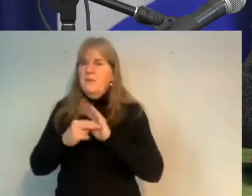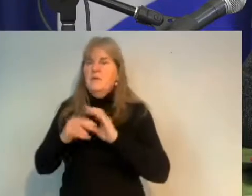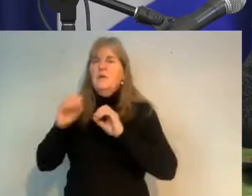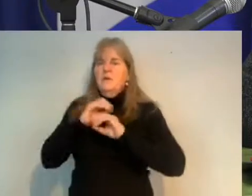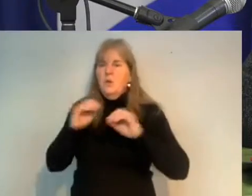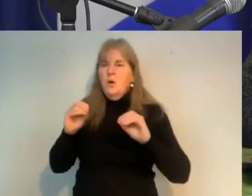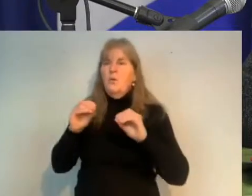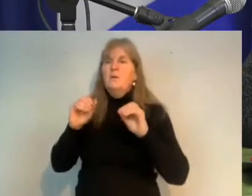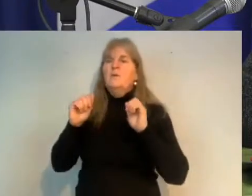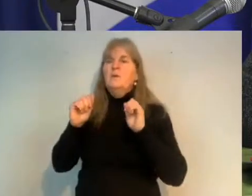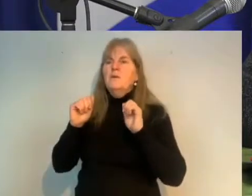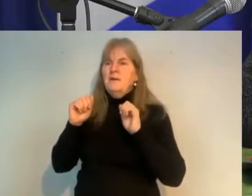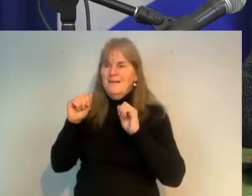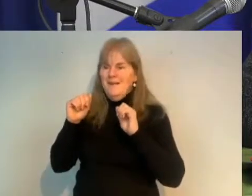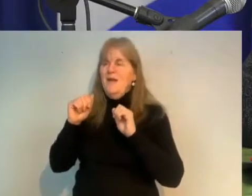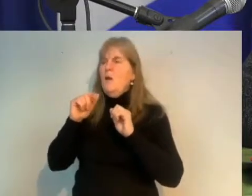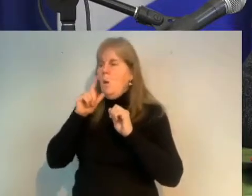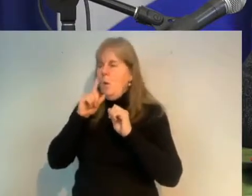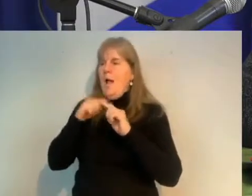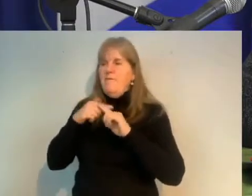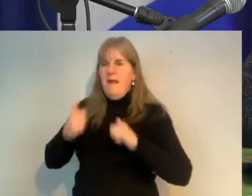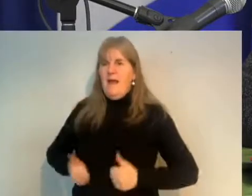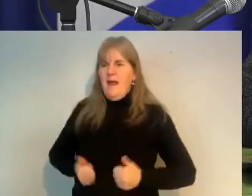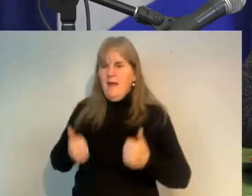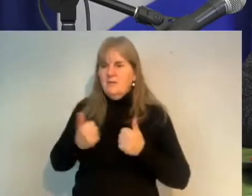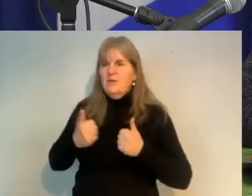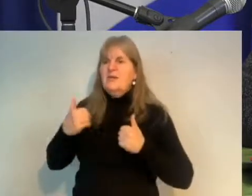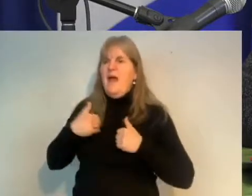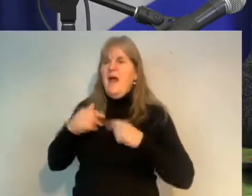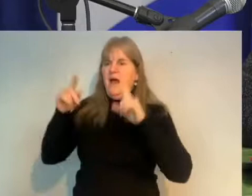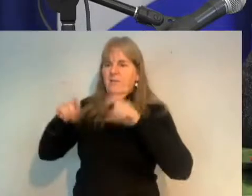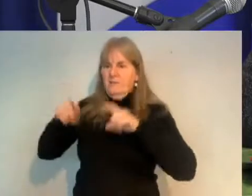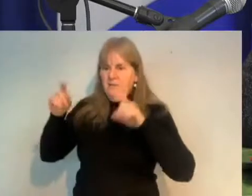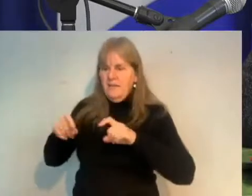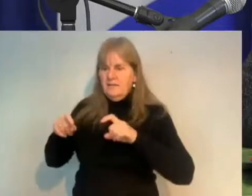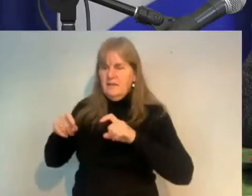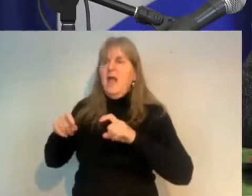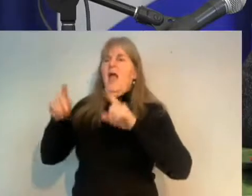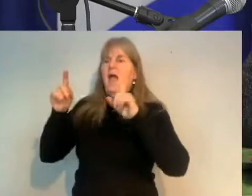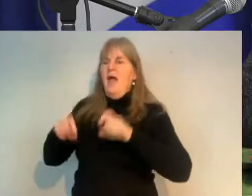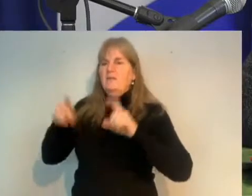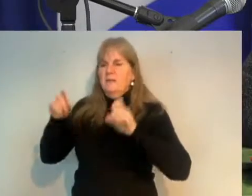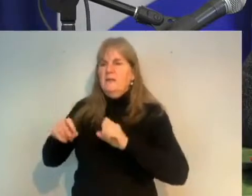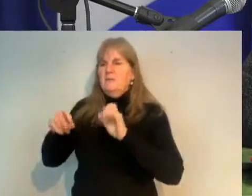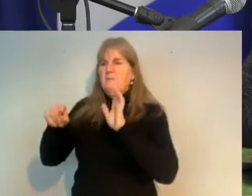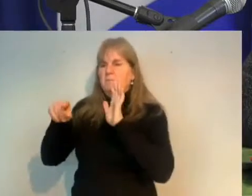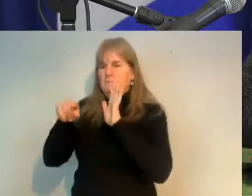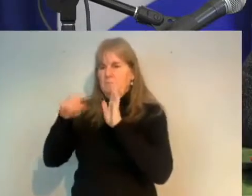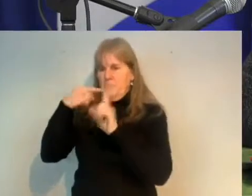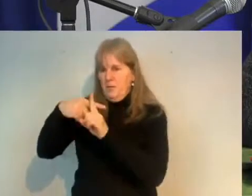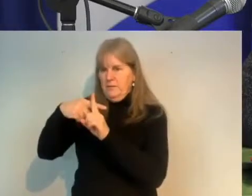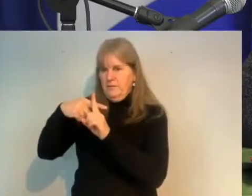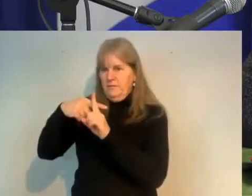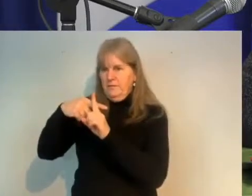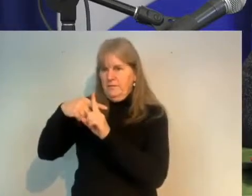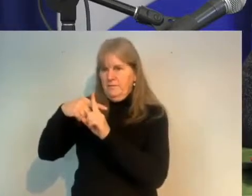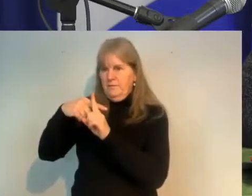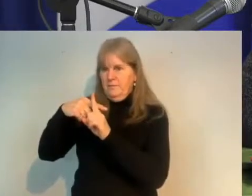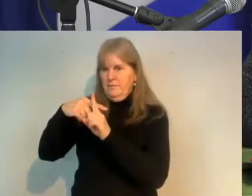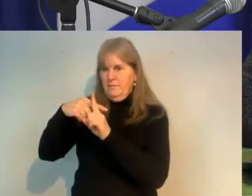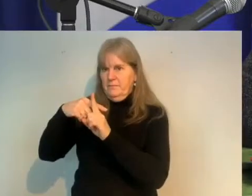residence in that community who's been tested and tested positive and has been entered into our system, which happens really